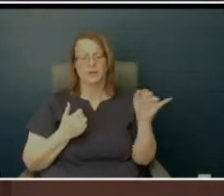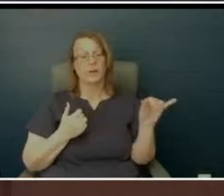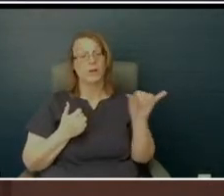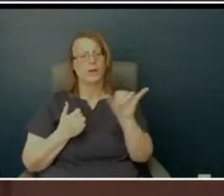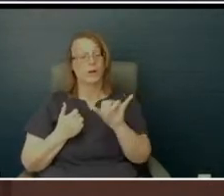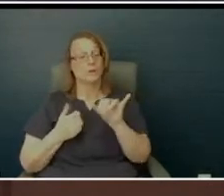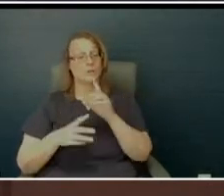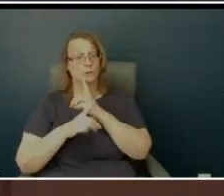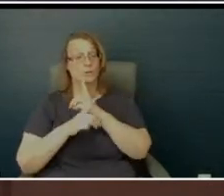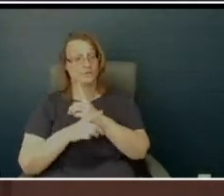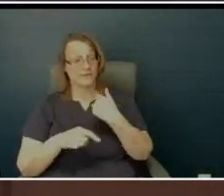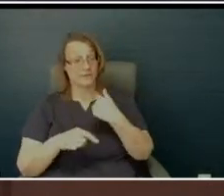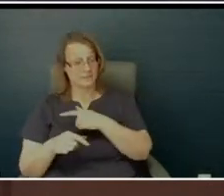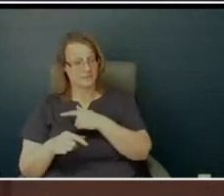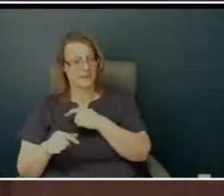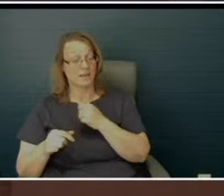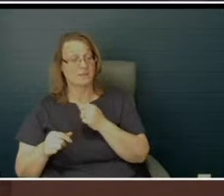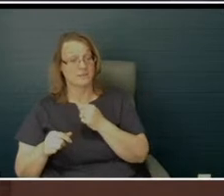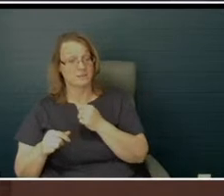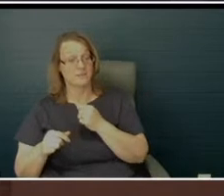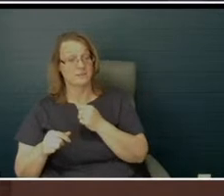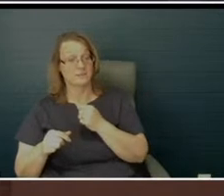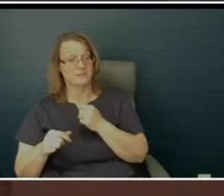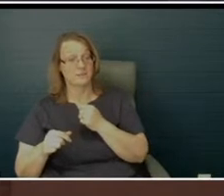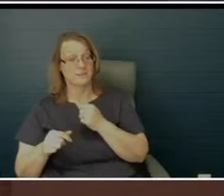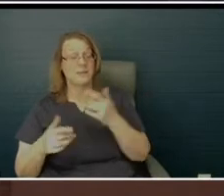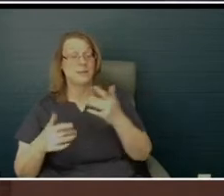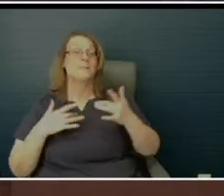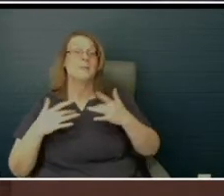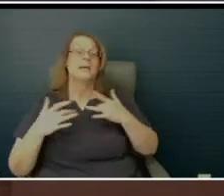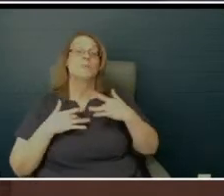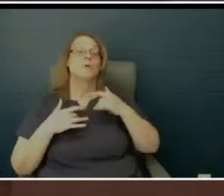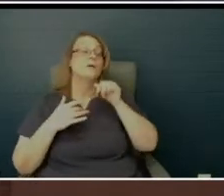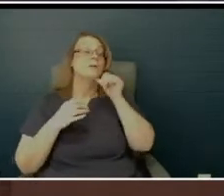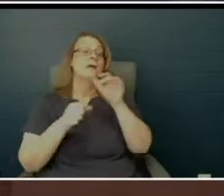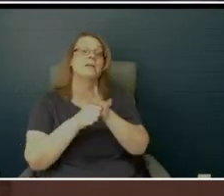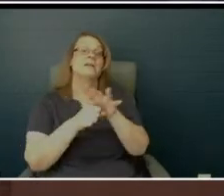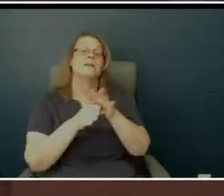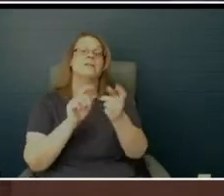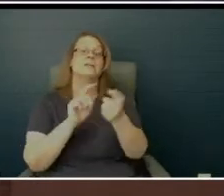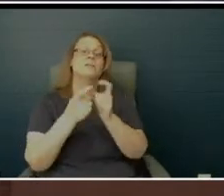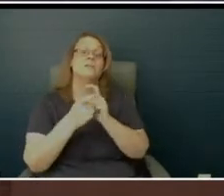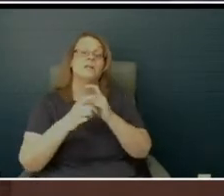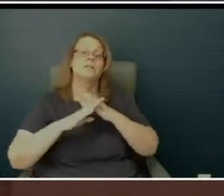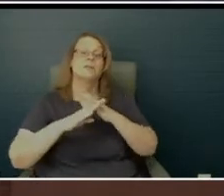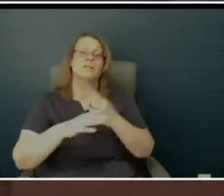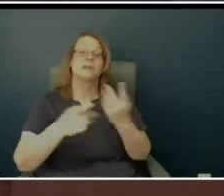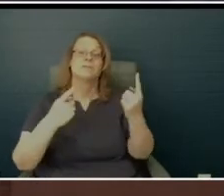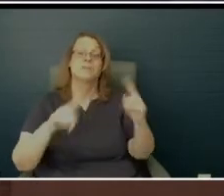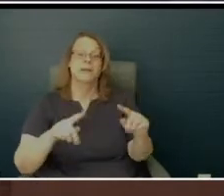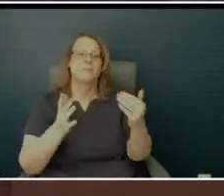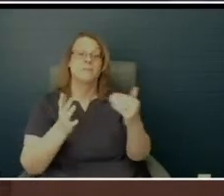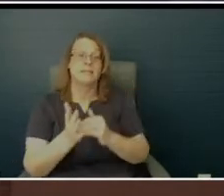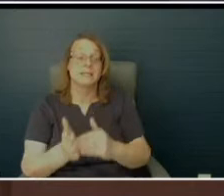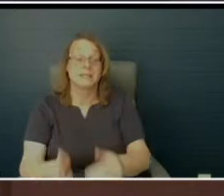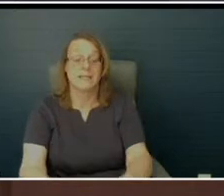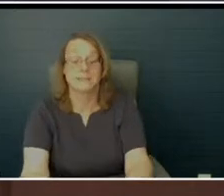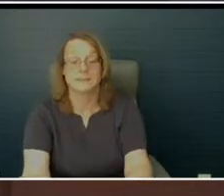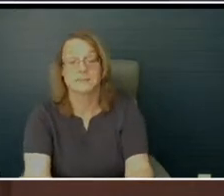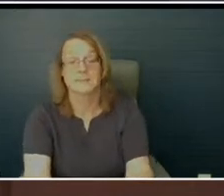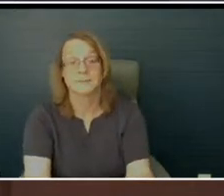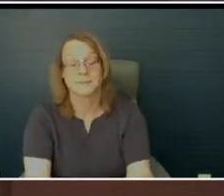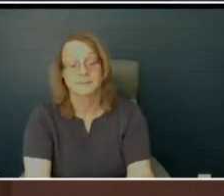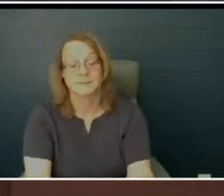I'm still worried that not enough has changed to prevent this from happening again. The oath that we take has to